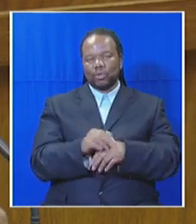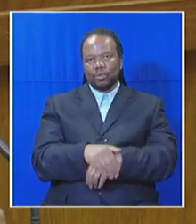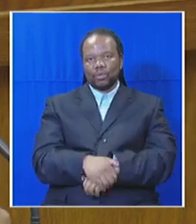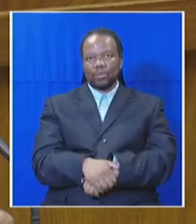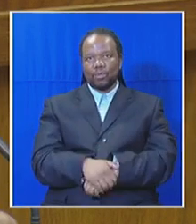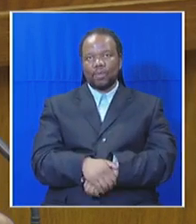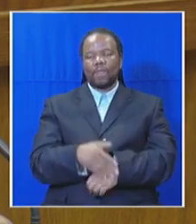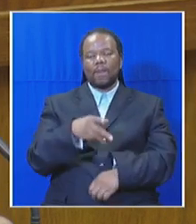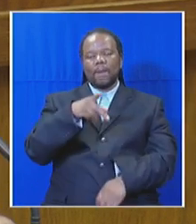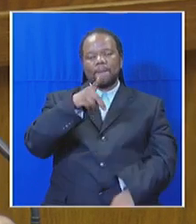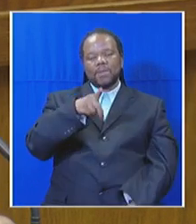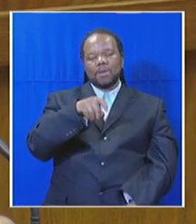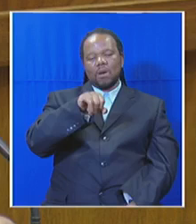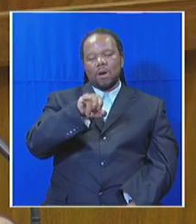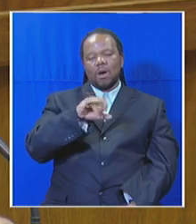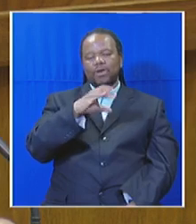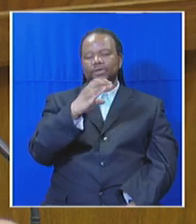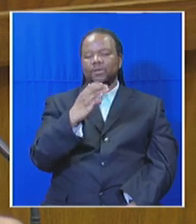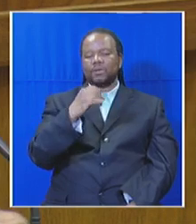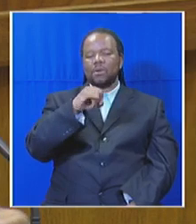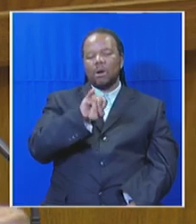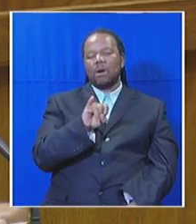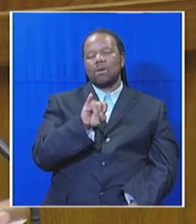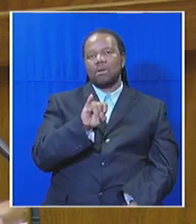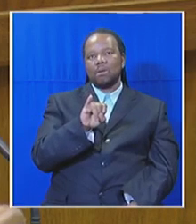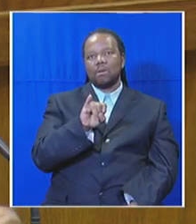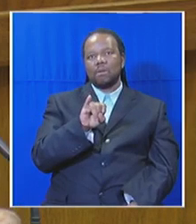The PICI is aimed at